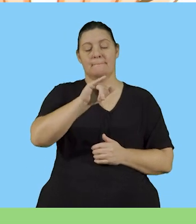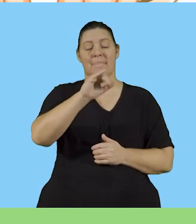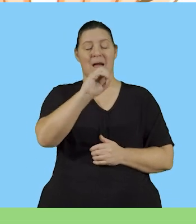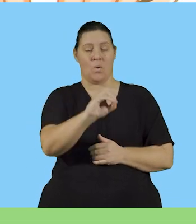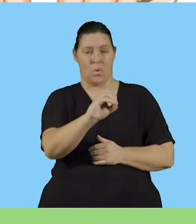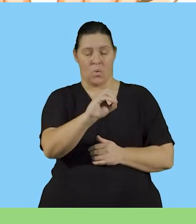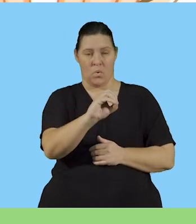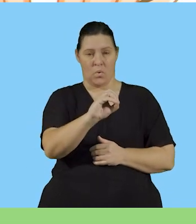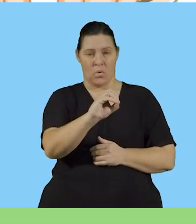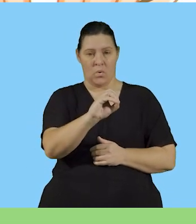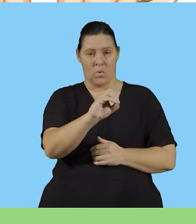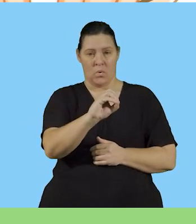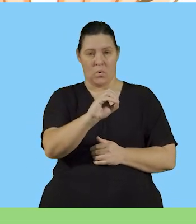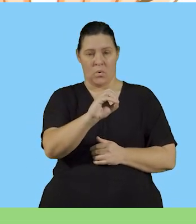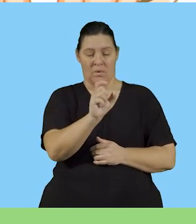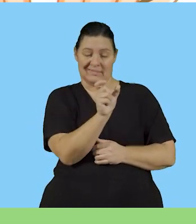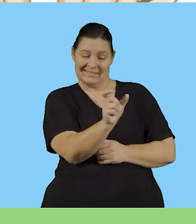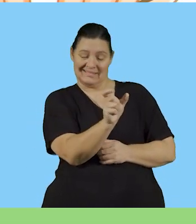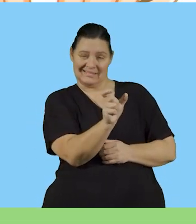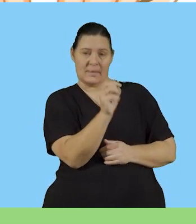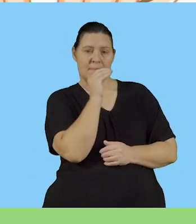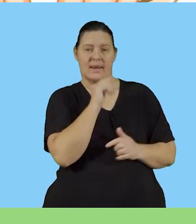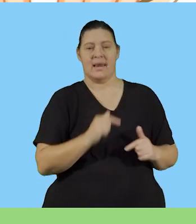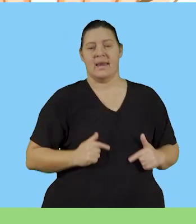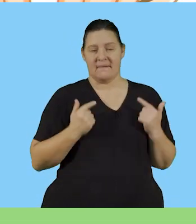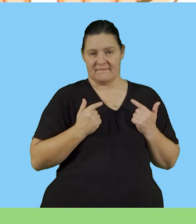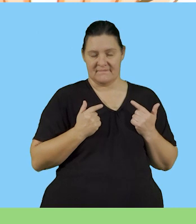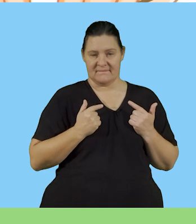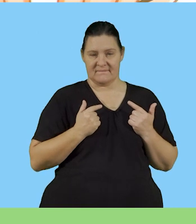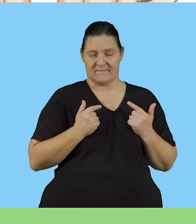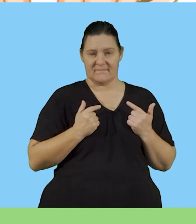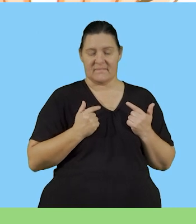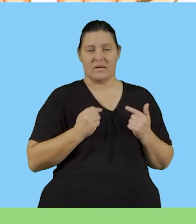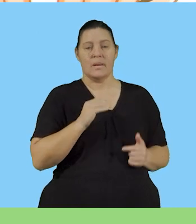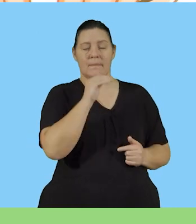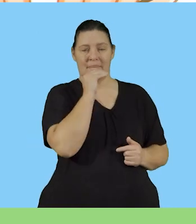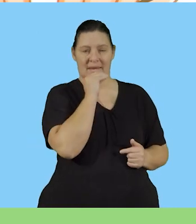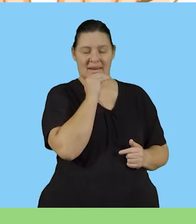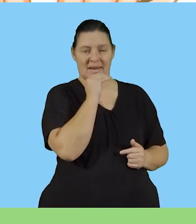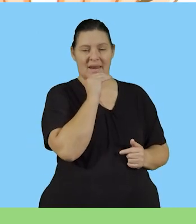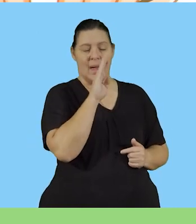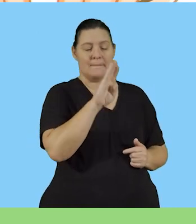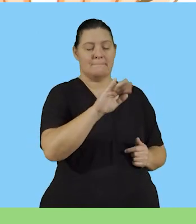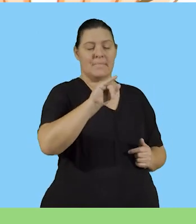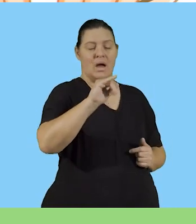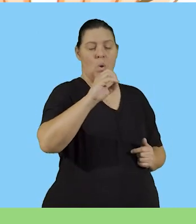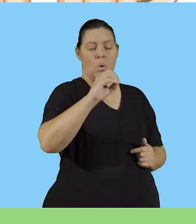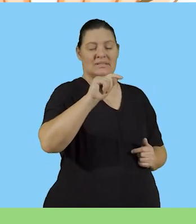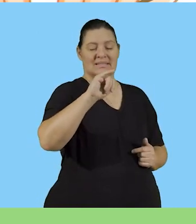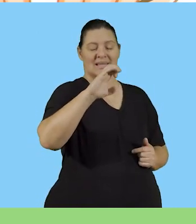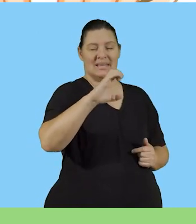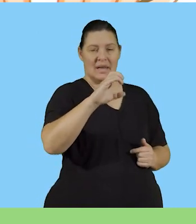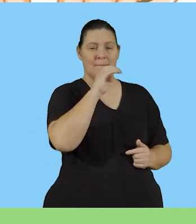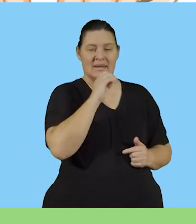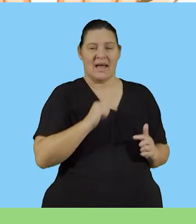bio here means life. Therefore, the term biotic means pertaining